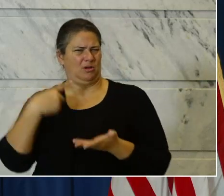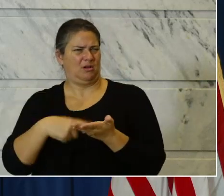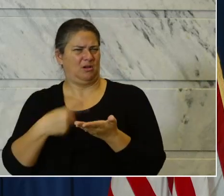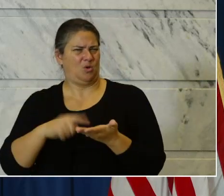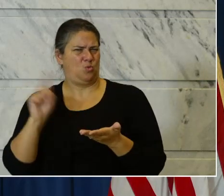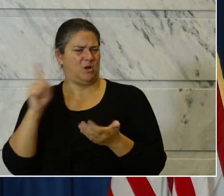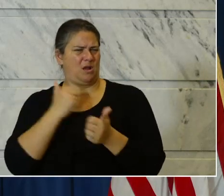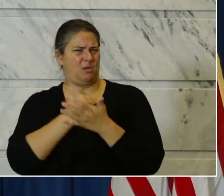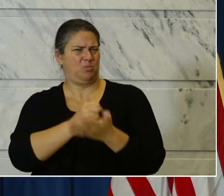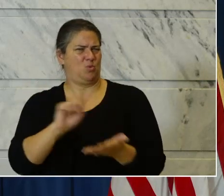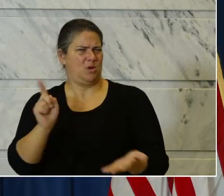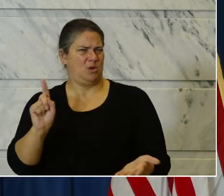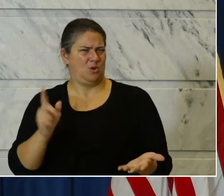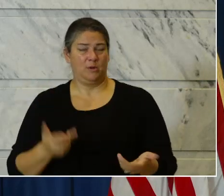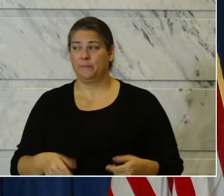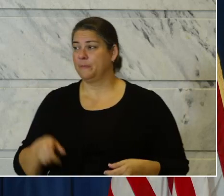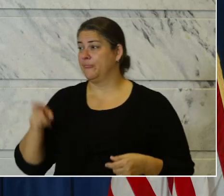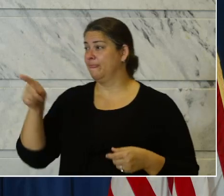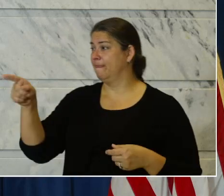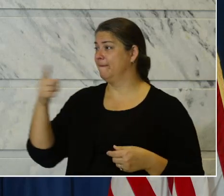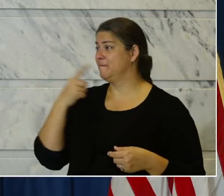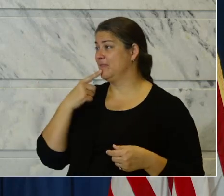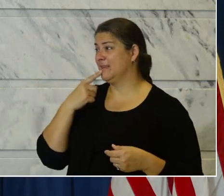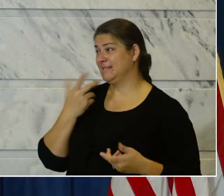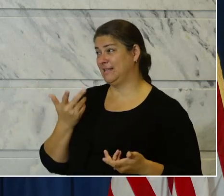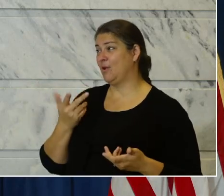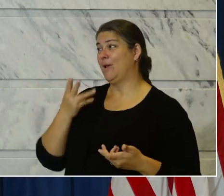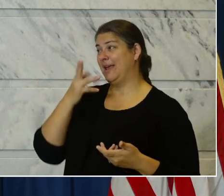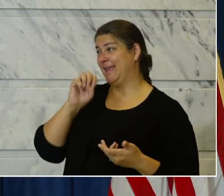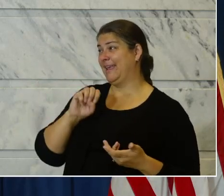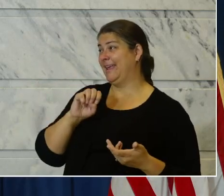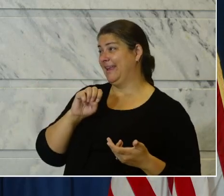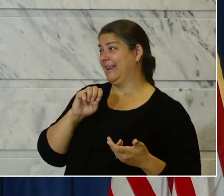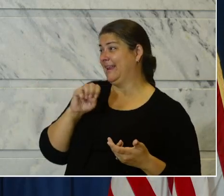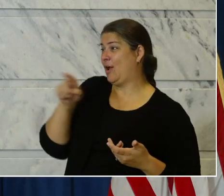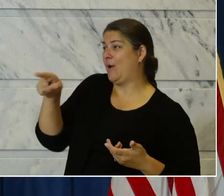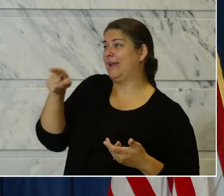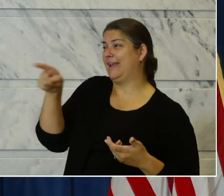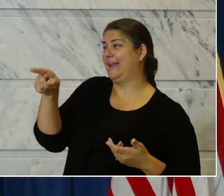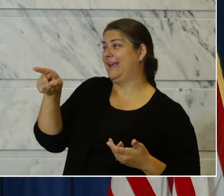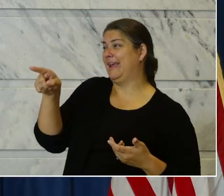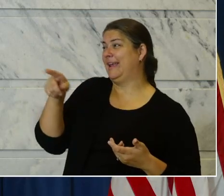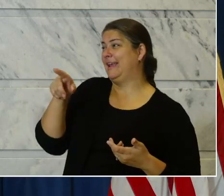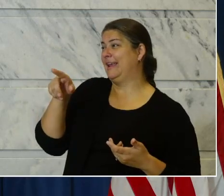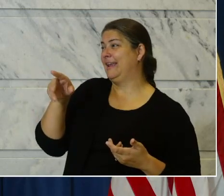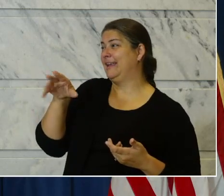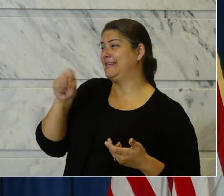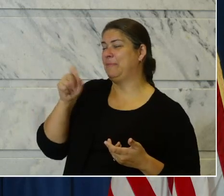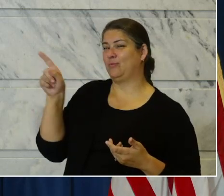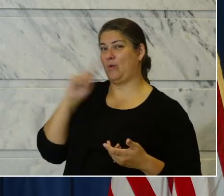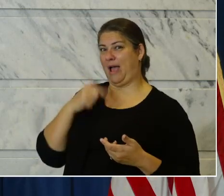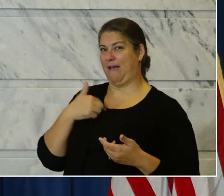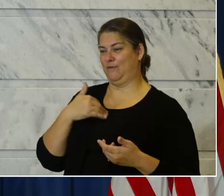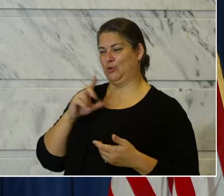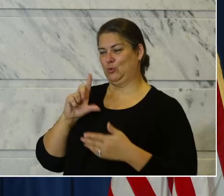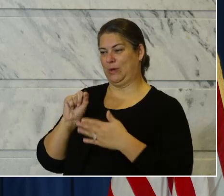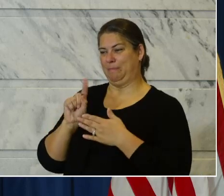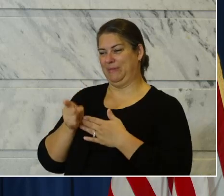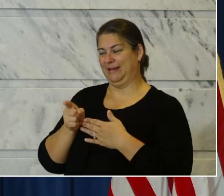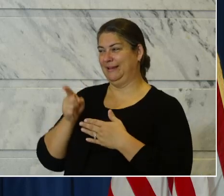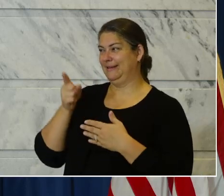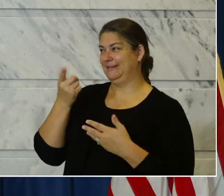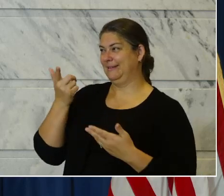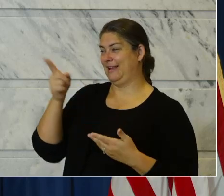And he did the last 2 hours, and you got the last 20 minutes. All right. The majority issue was asked about